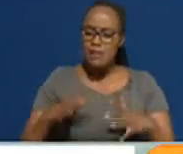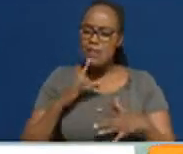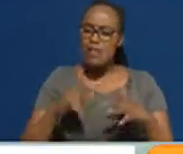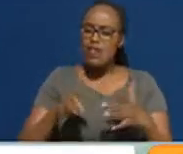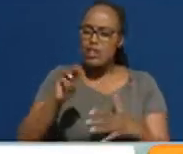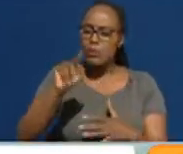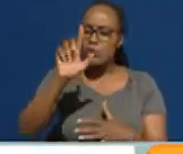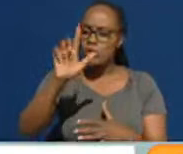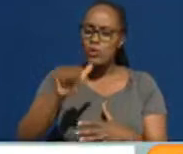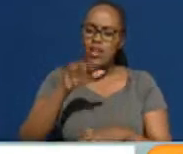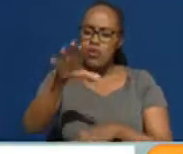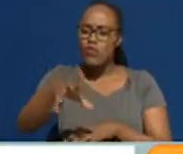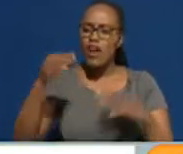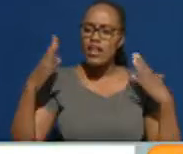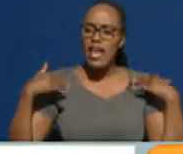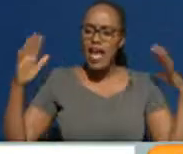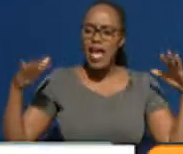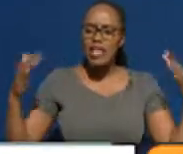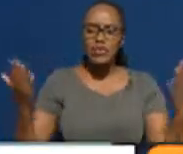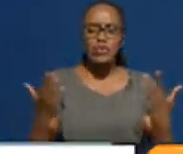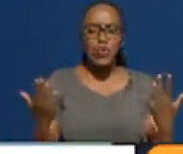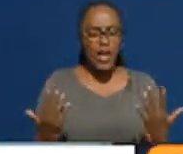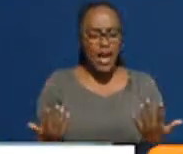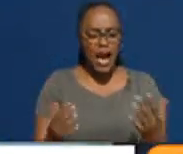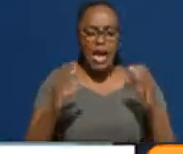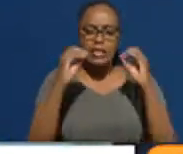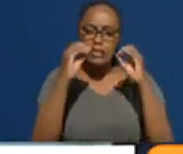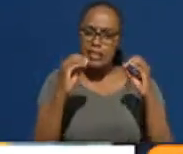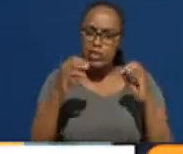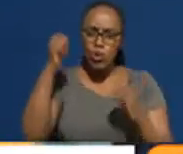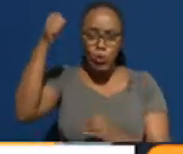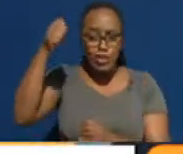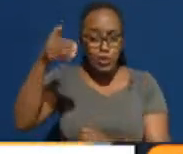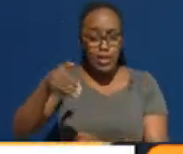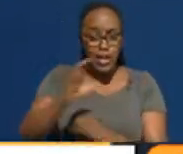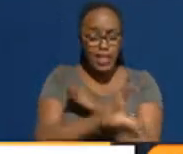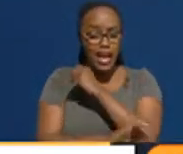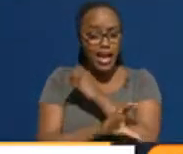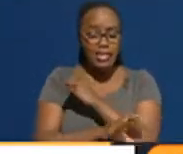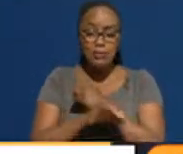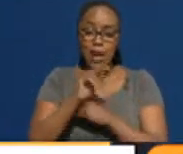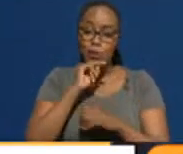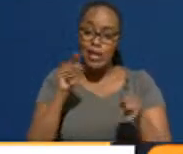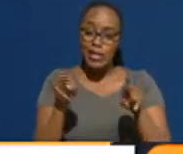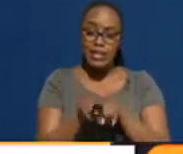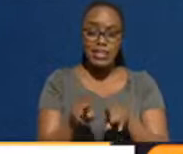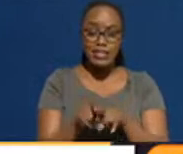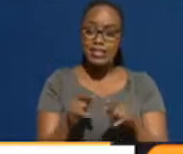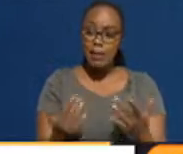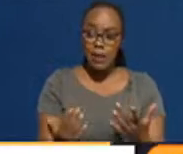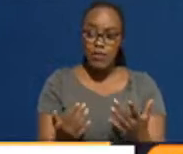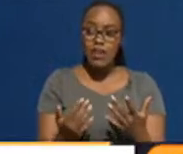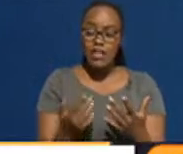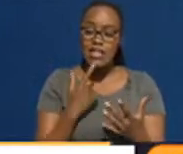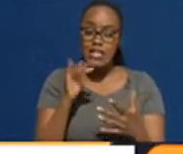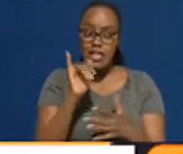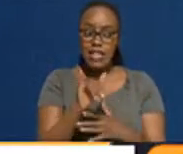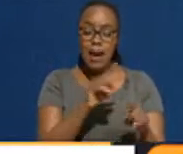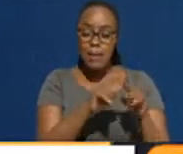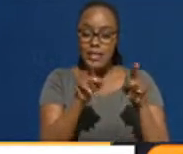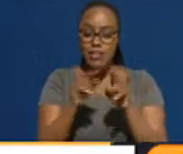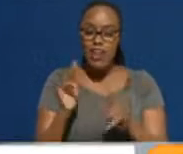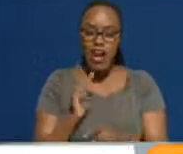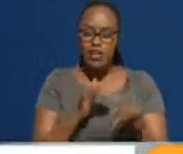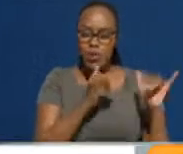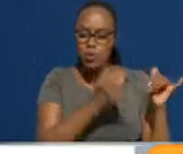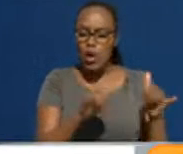where will you find angels? People political innings in this country. That's what I'm wondering. I'm wondering that aloud and saying, now that we have